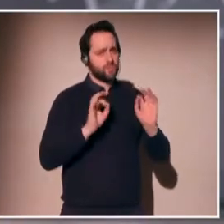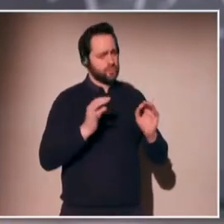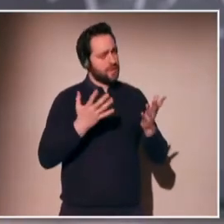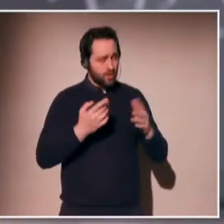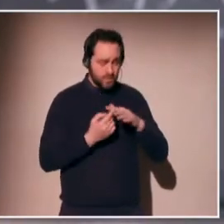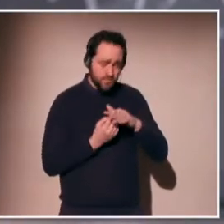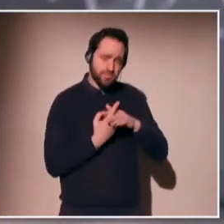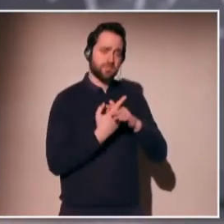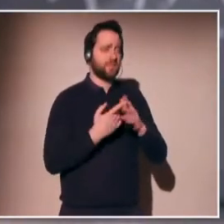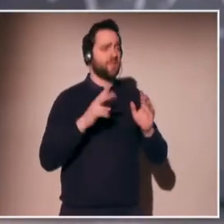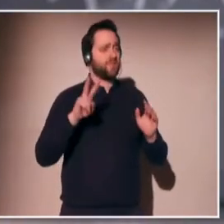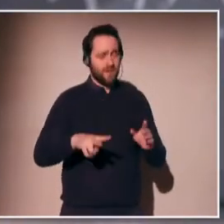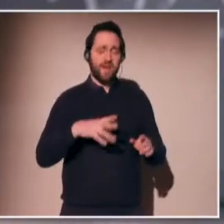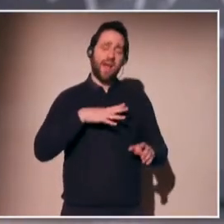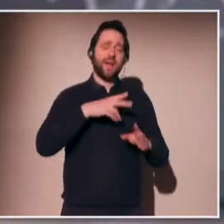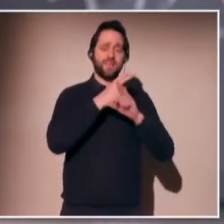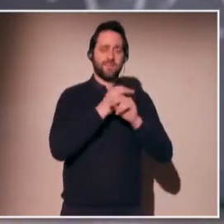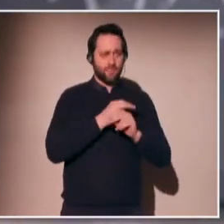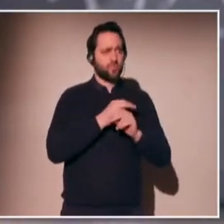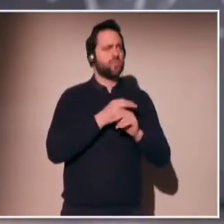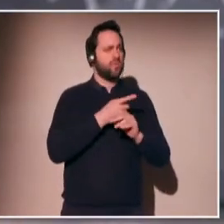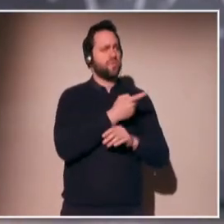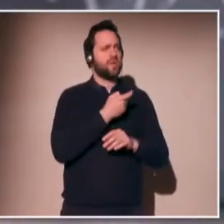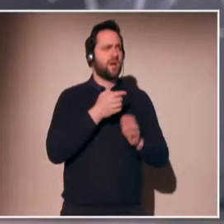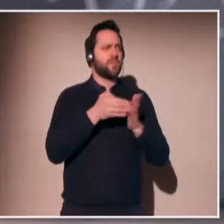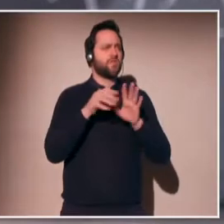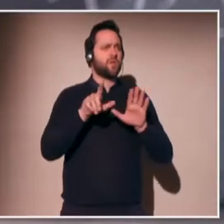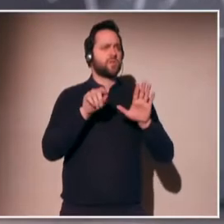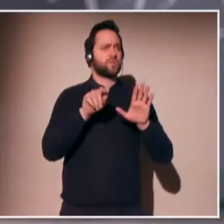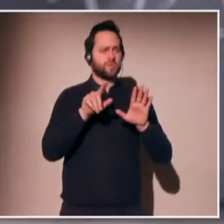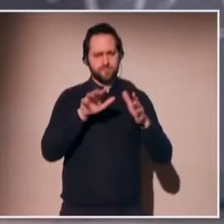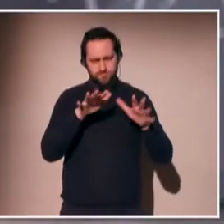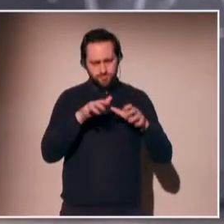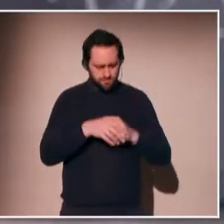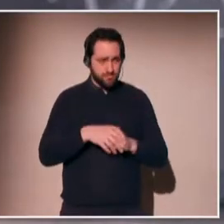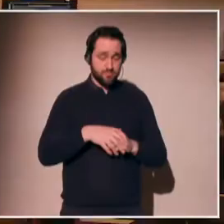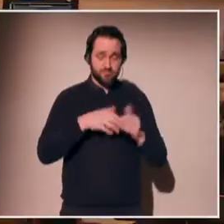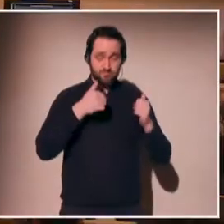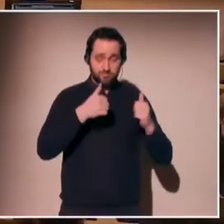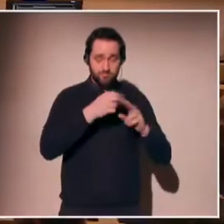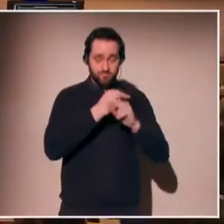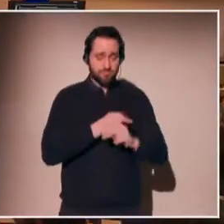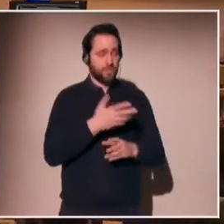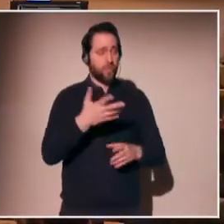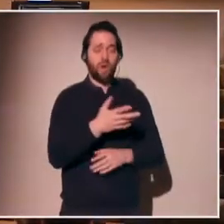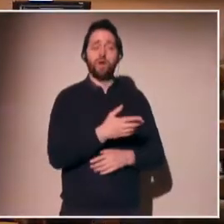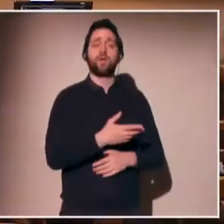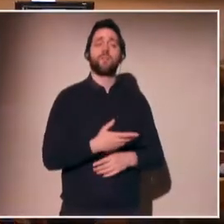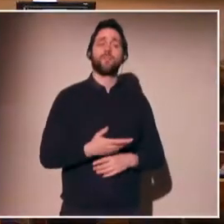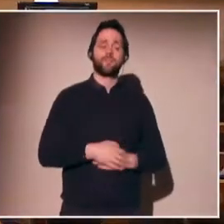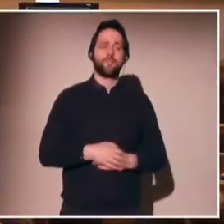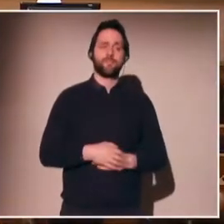the following quote. It says that the definition of today's AI is a computer that can